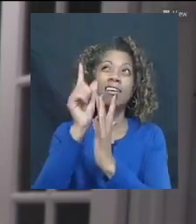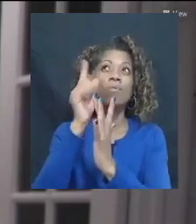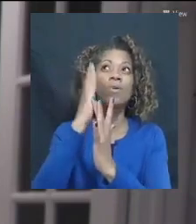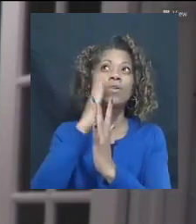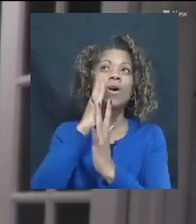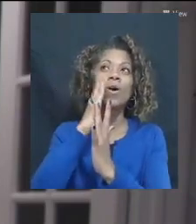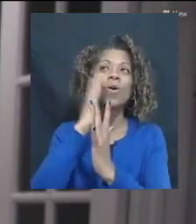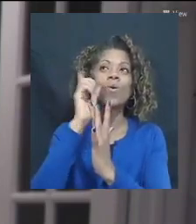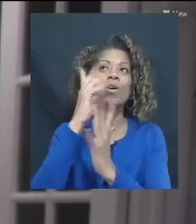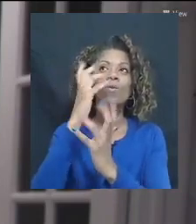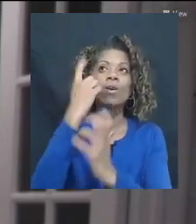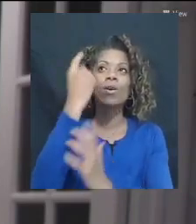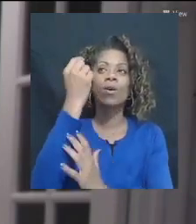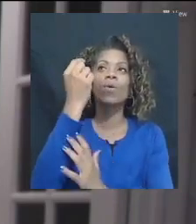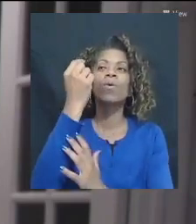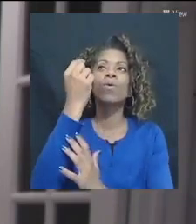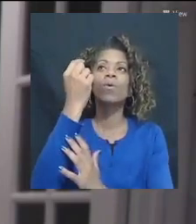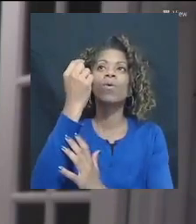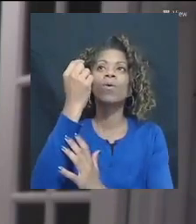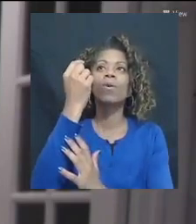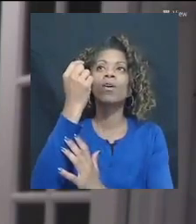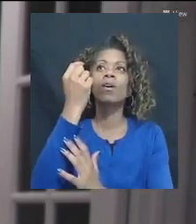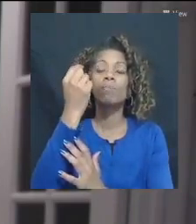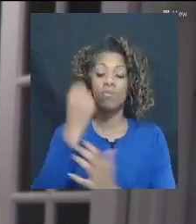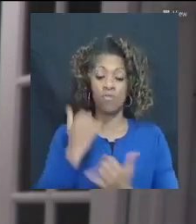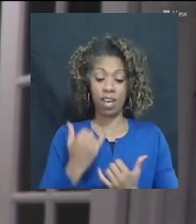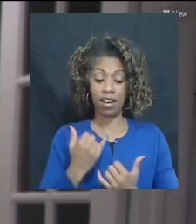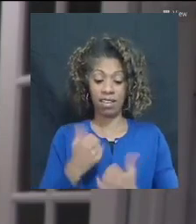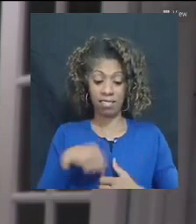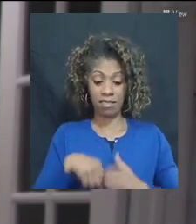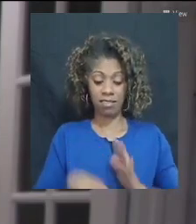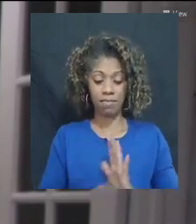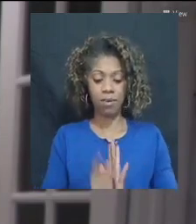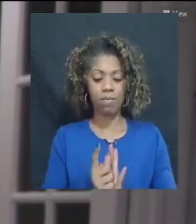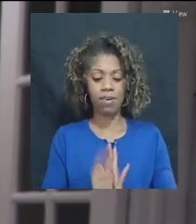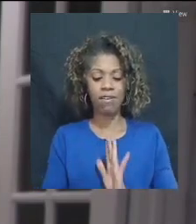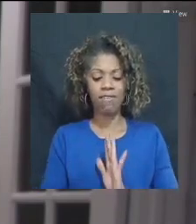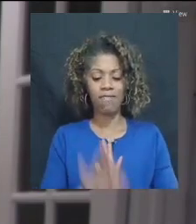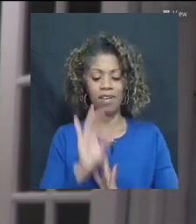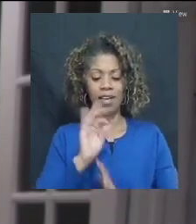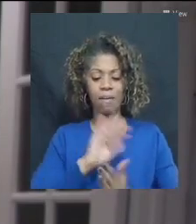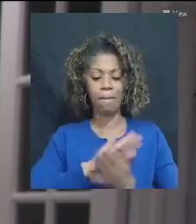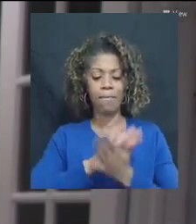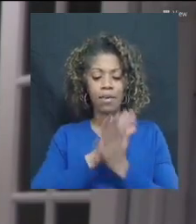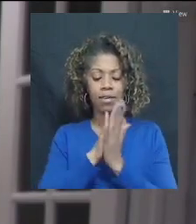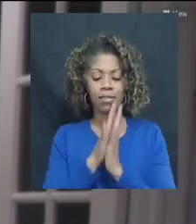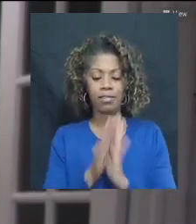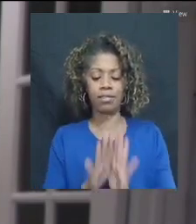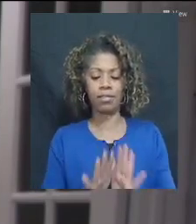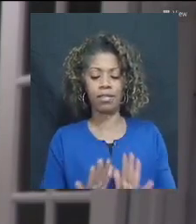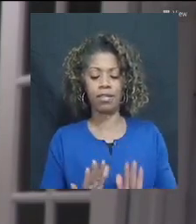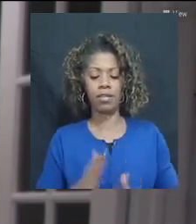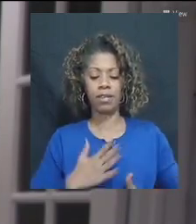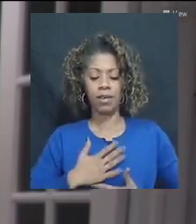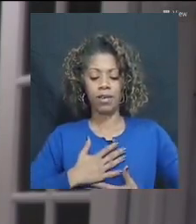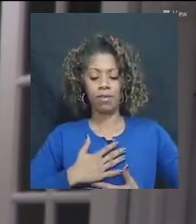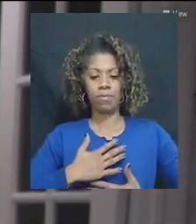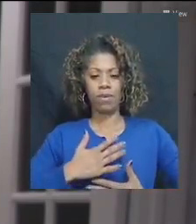We find our peace here in the white, gather our strength, our breath, and learn how